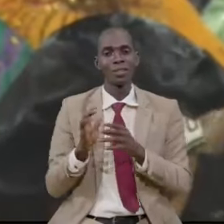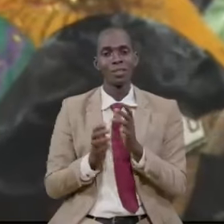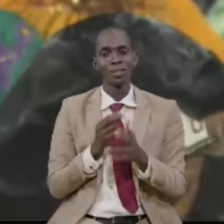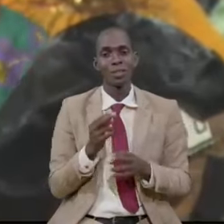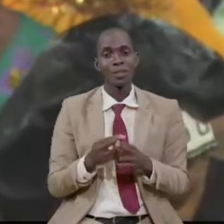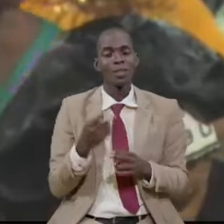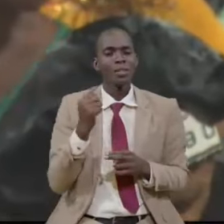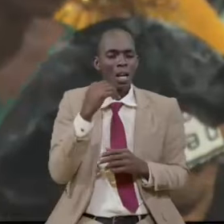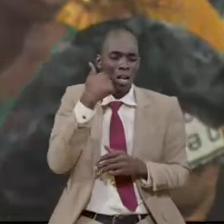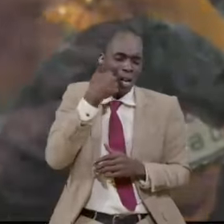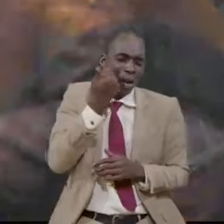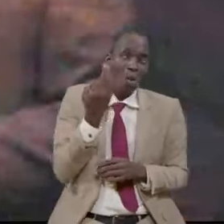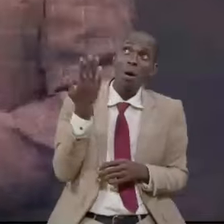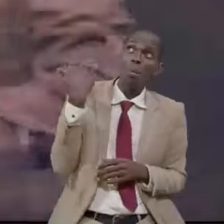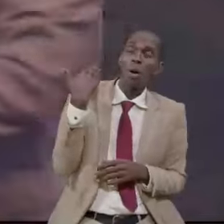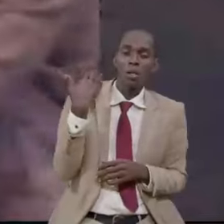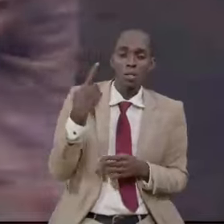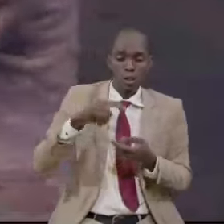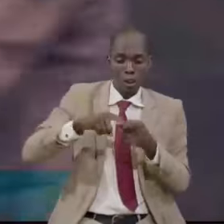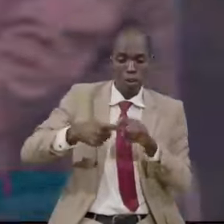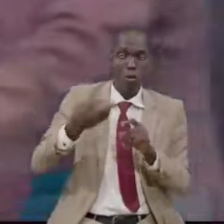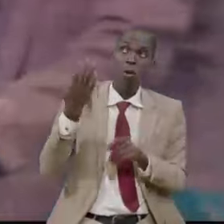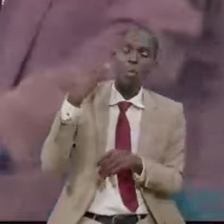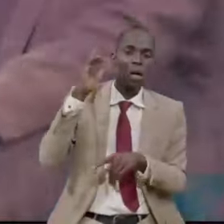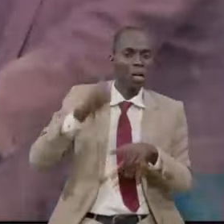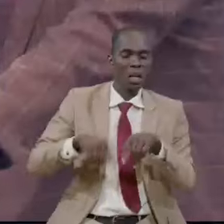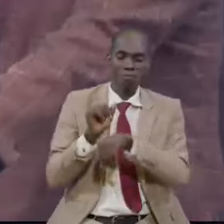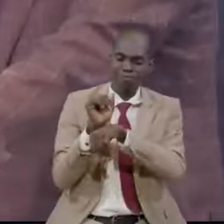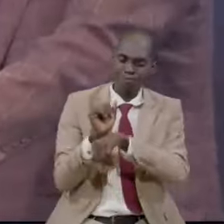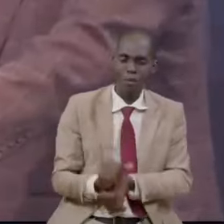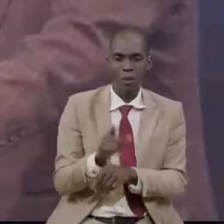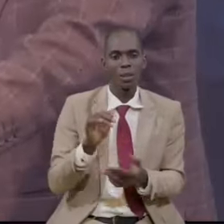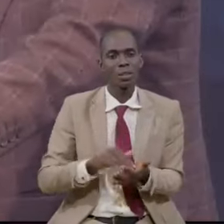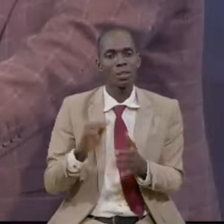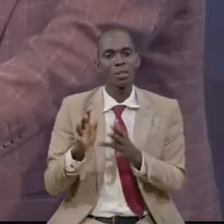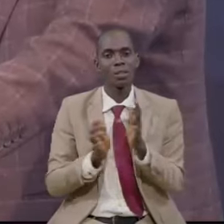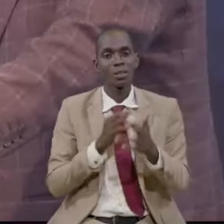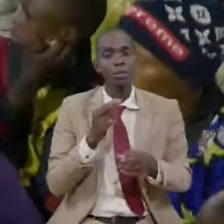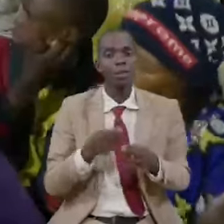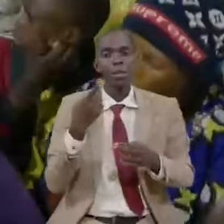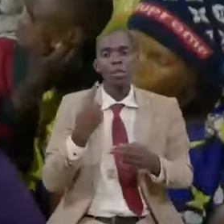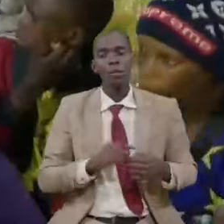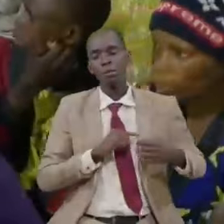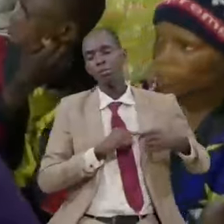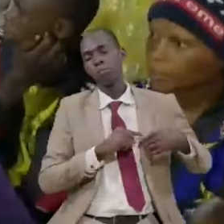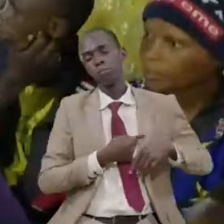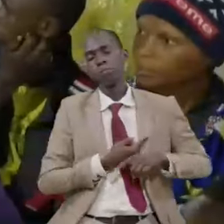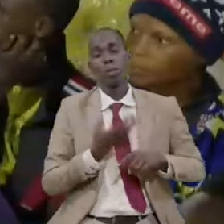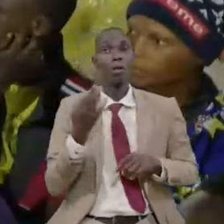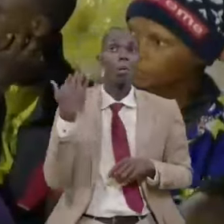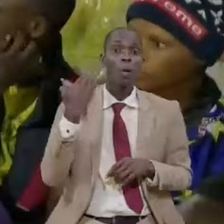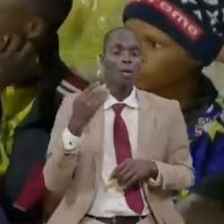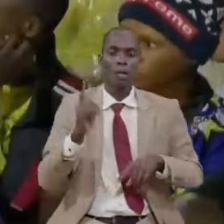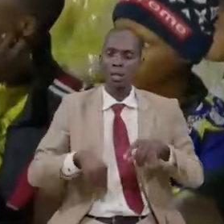not hold you down. The guilt of the past will not hold you down.